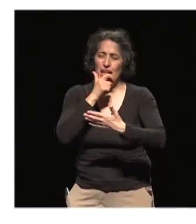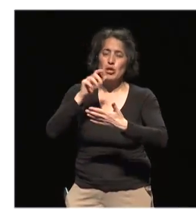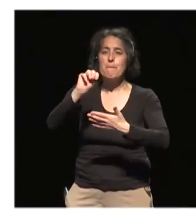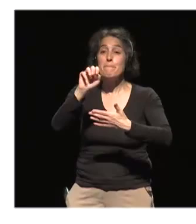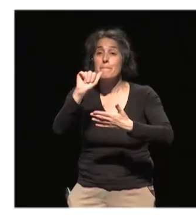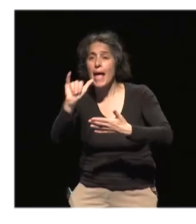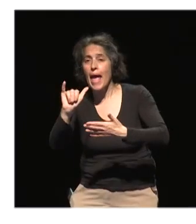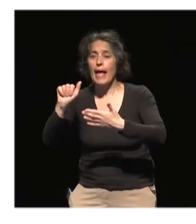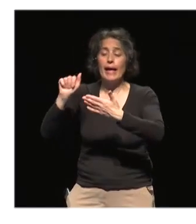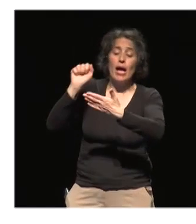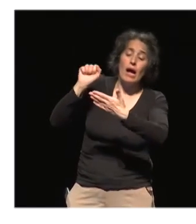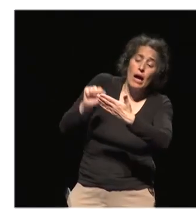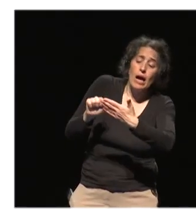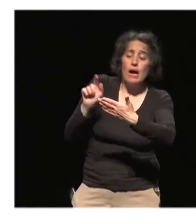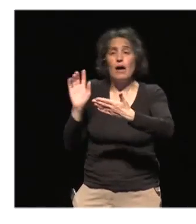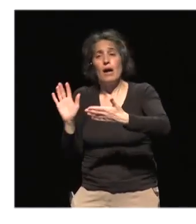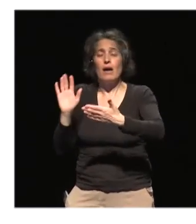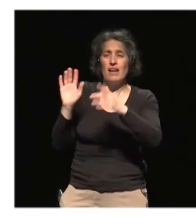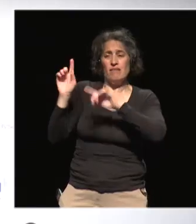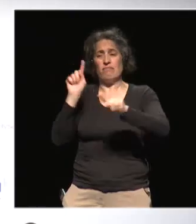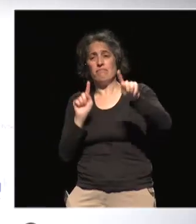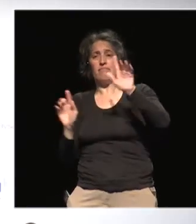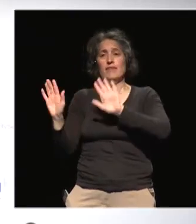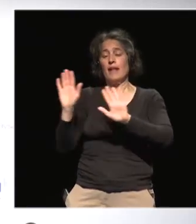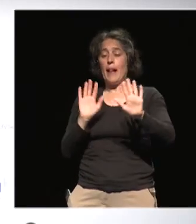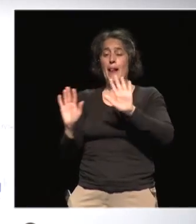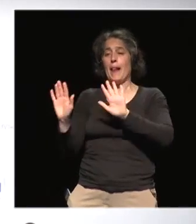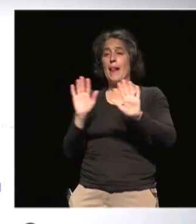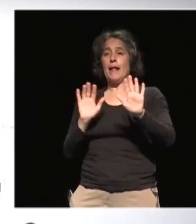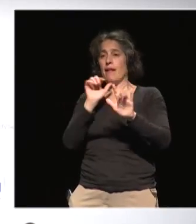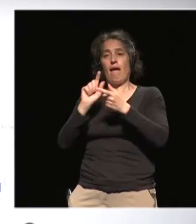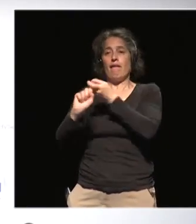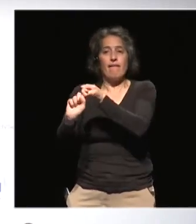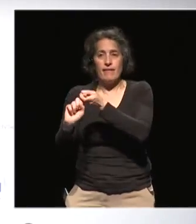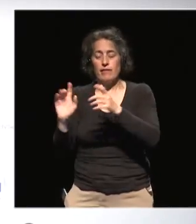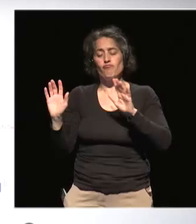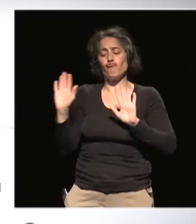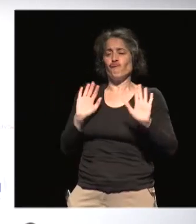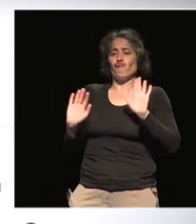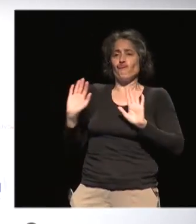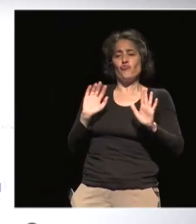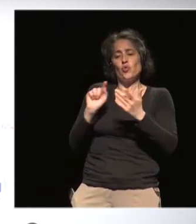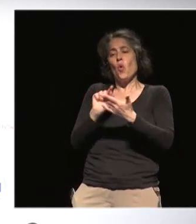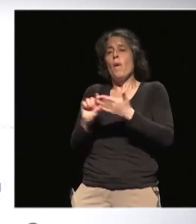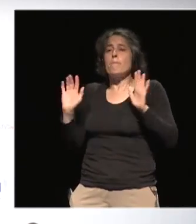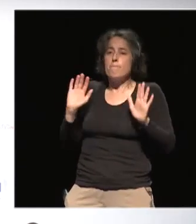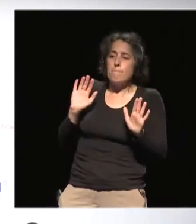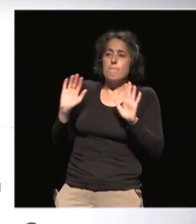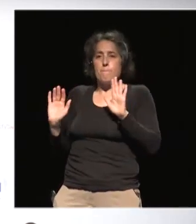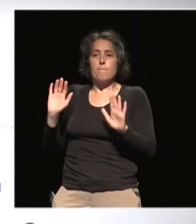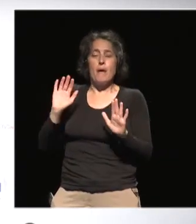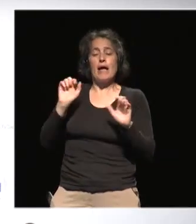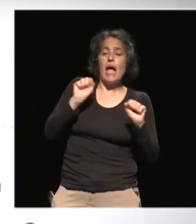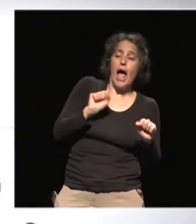giving the parties, of course, then the onus of deciding perhaps what they will do, what they cannot